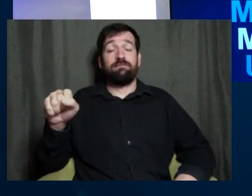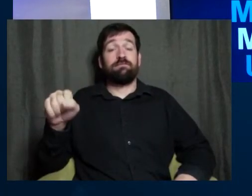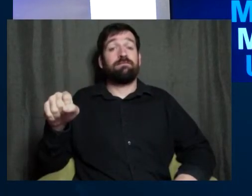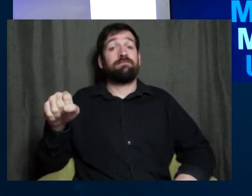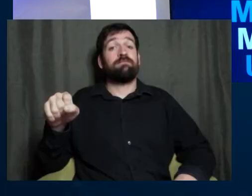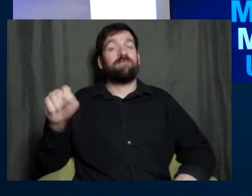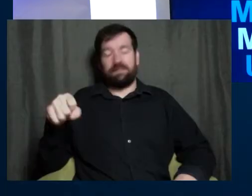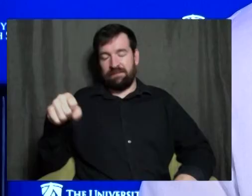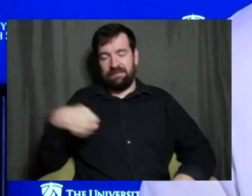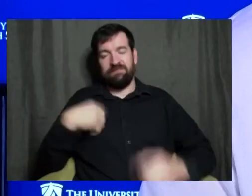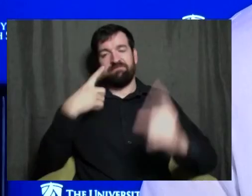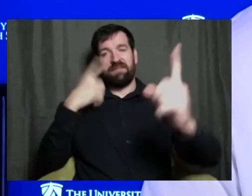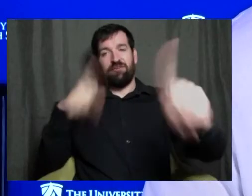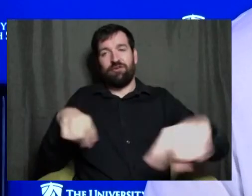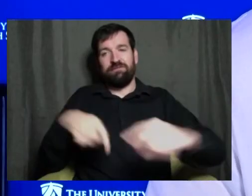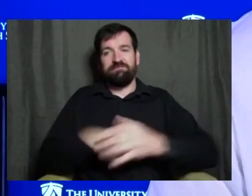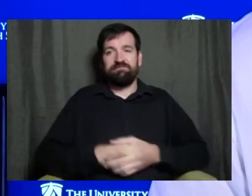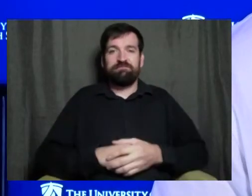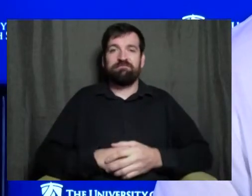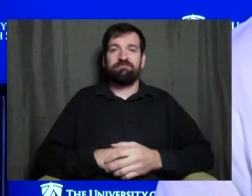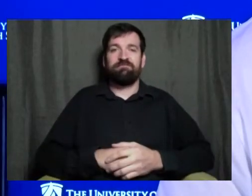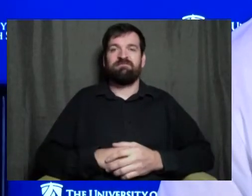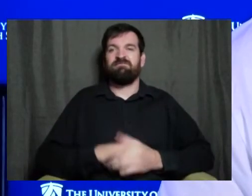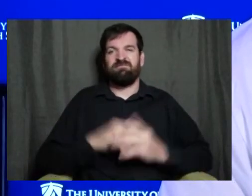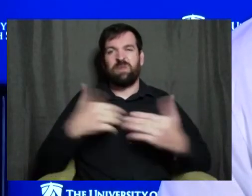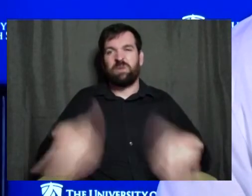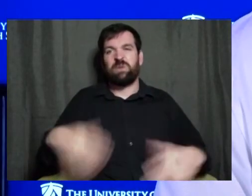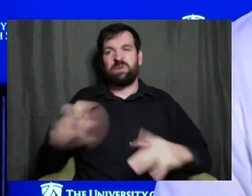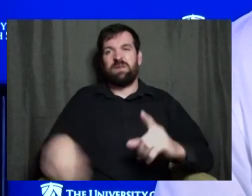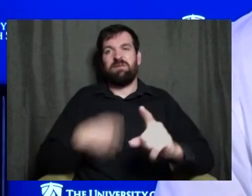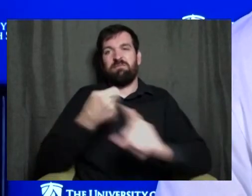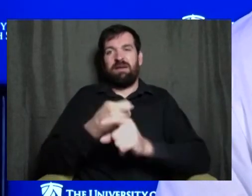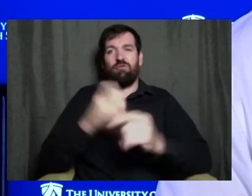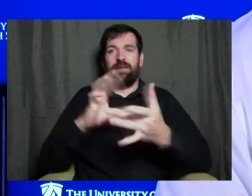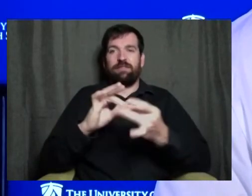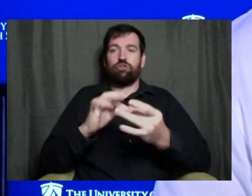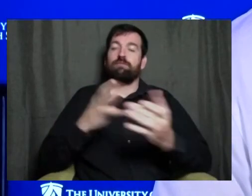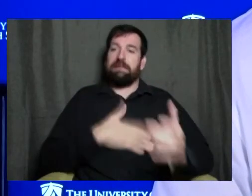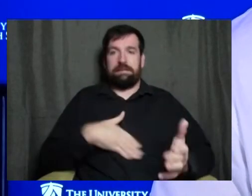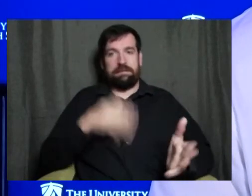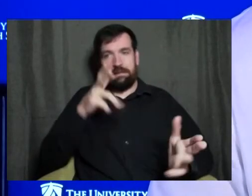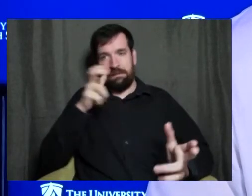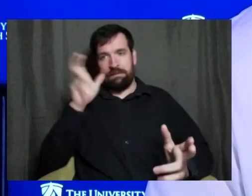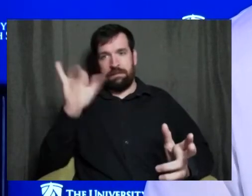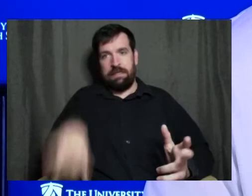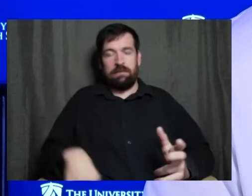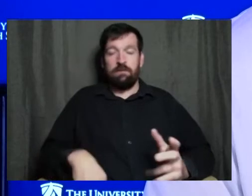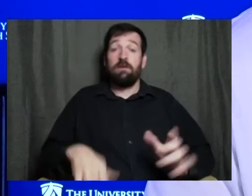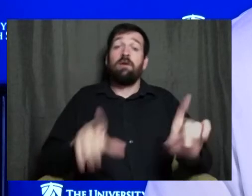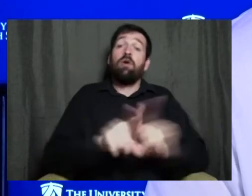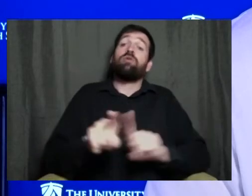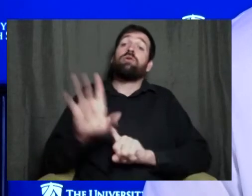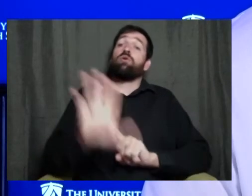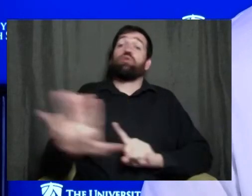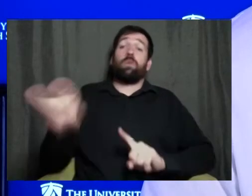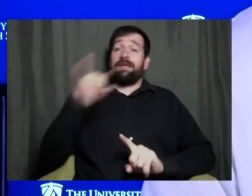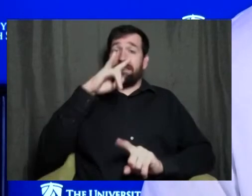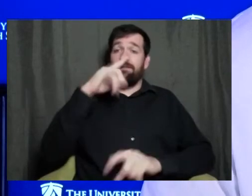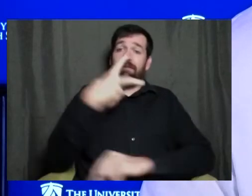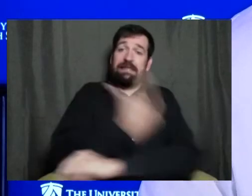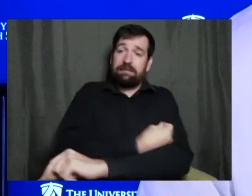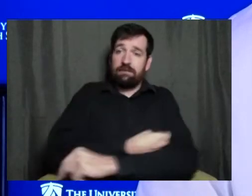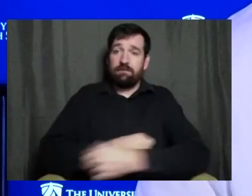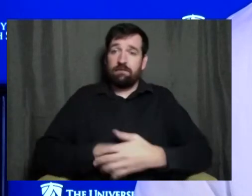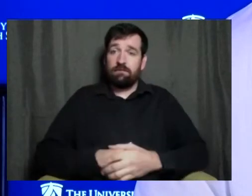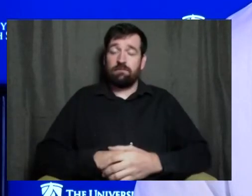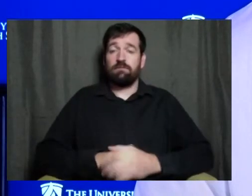Dr. Johnson. That's such an impactful message there, and please listen to her. Also, get your kids vaccinated. Get them their